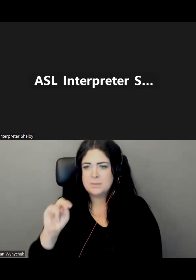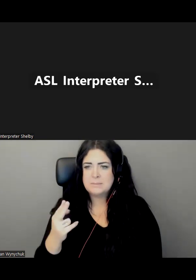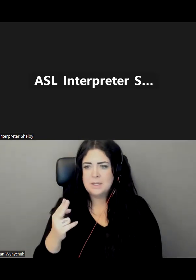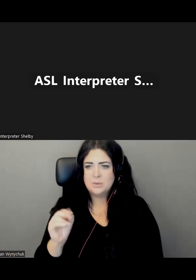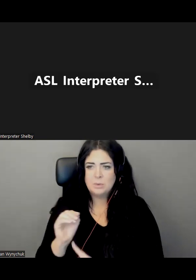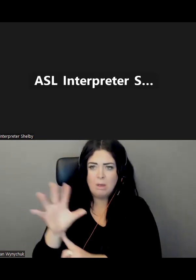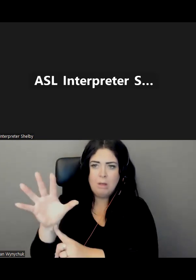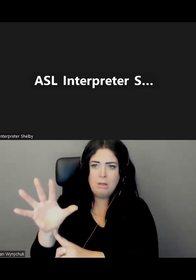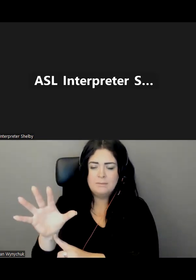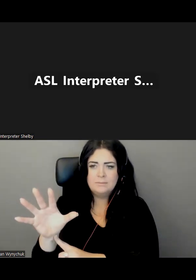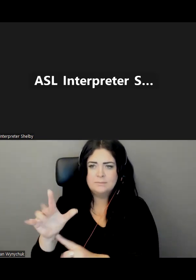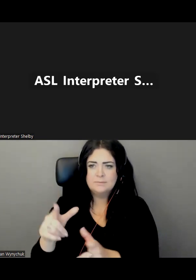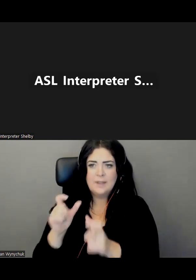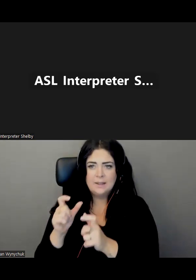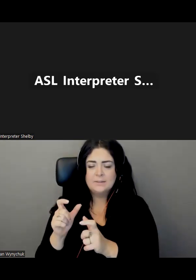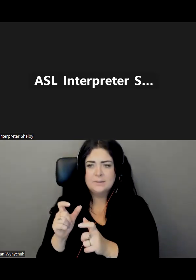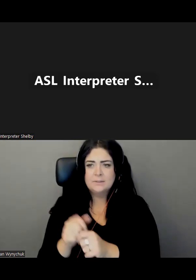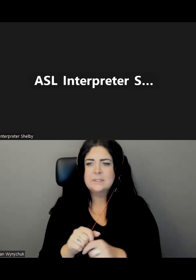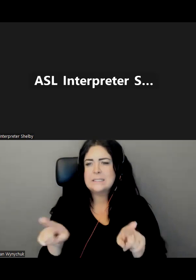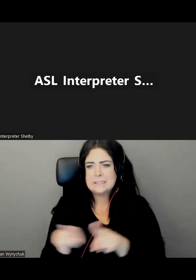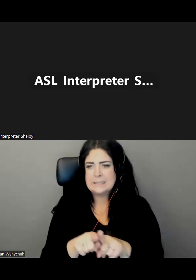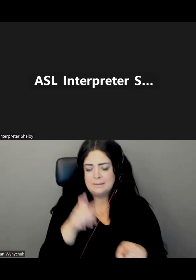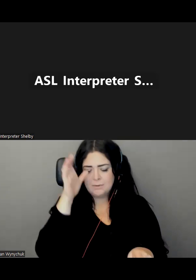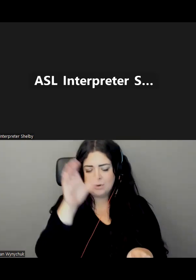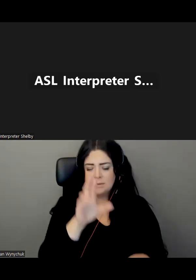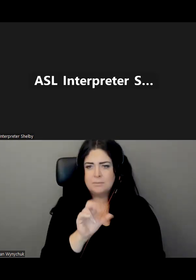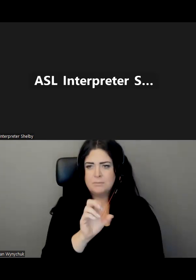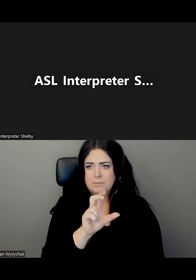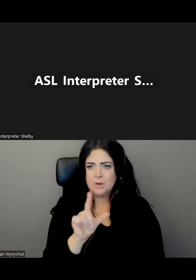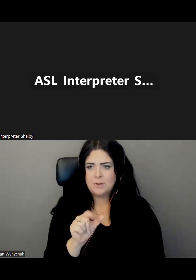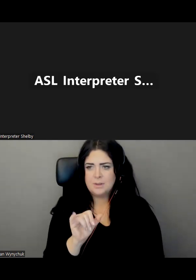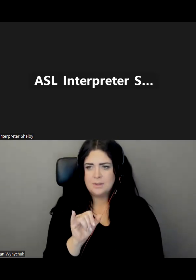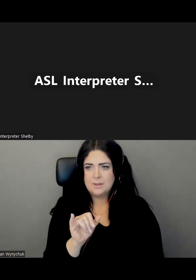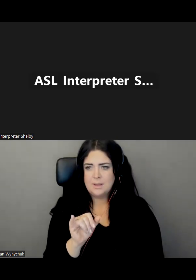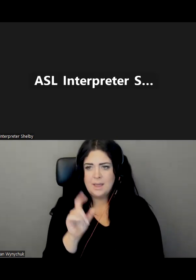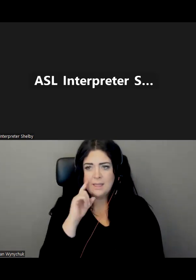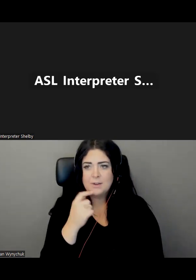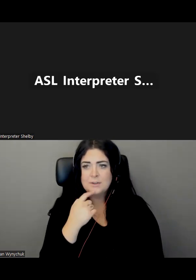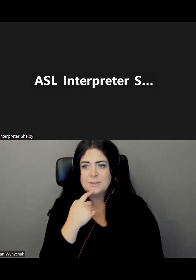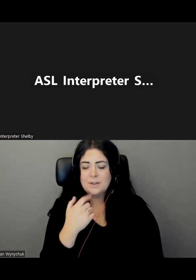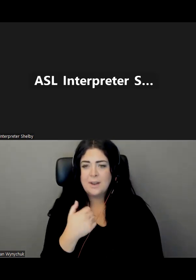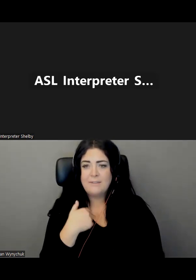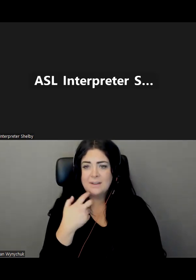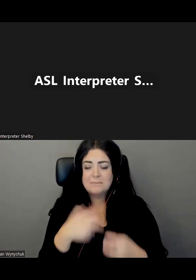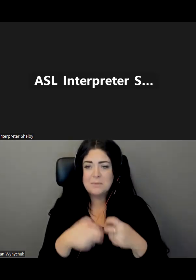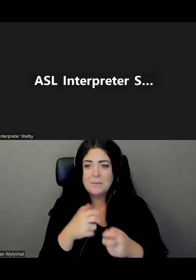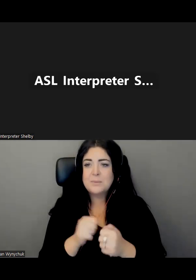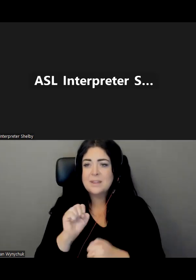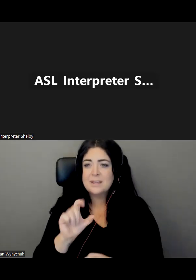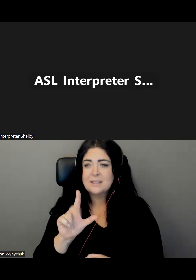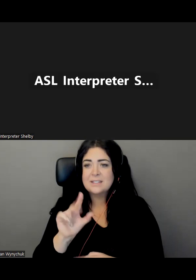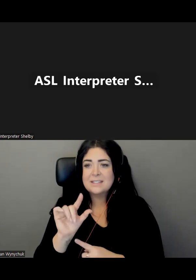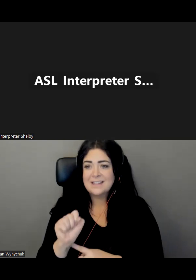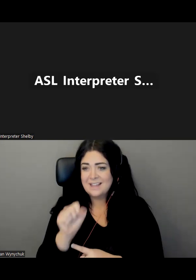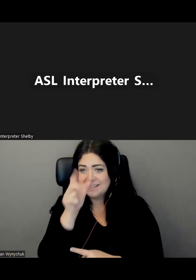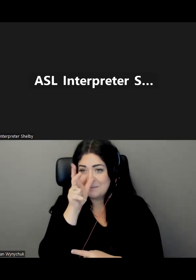it bolt up and get the seeds. Broccoli is very similar. I thought you were going to say you were having issues with the slugs, because that's one thing that a lot of